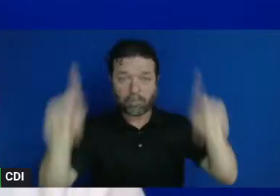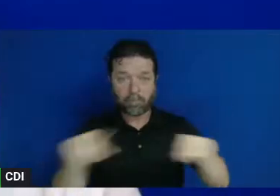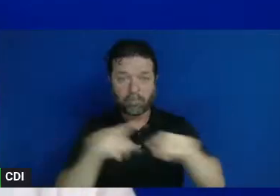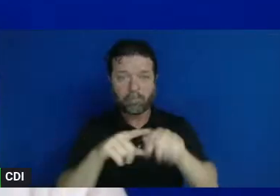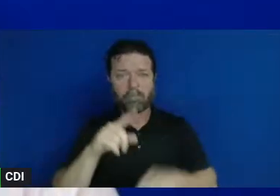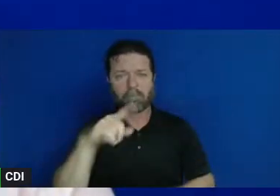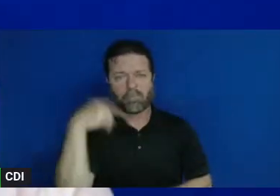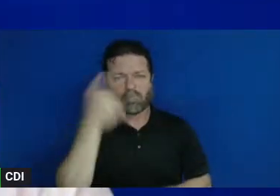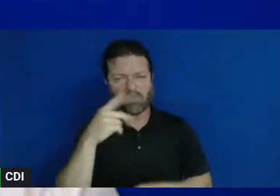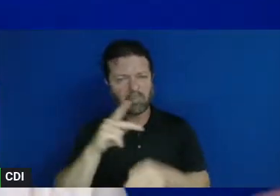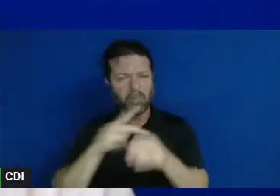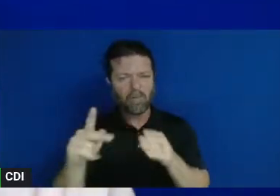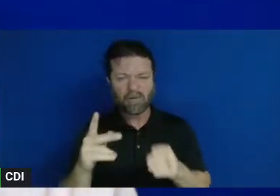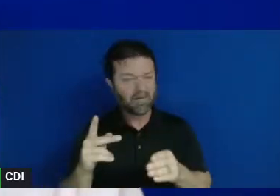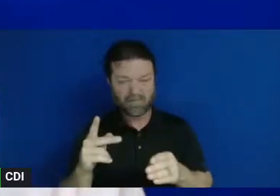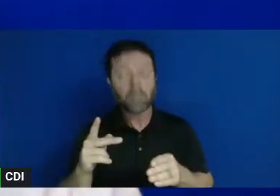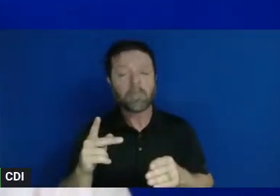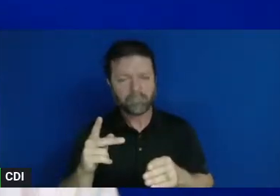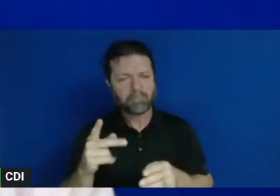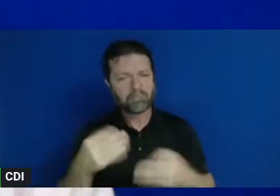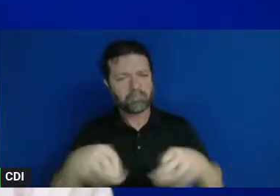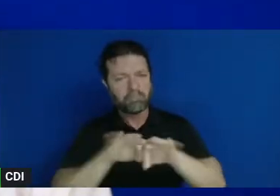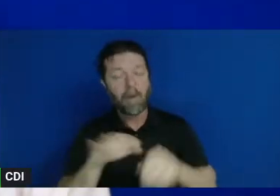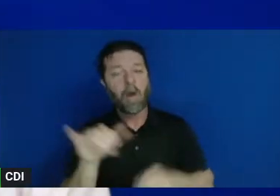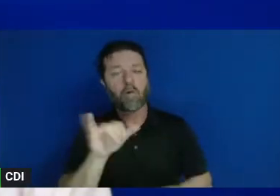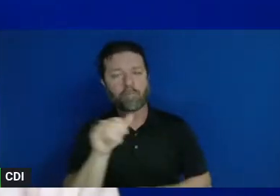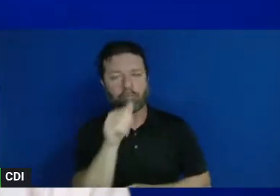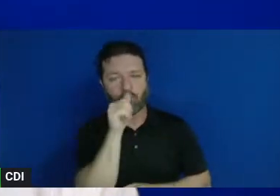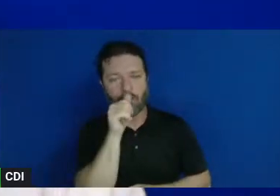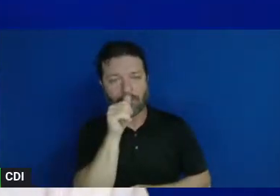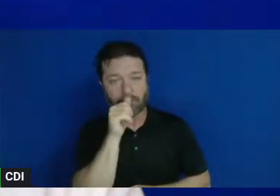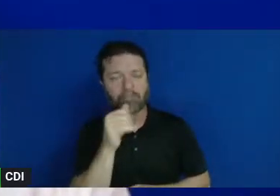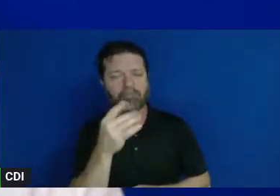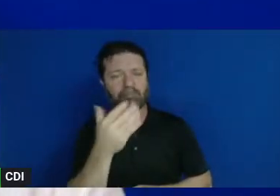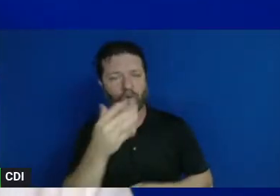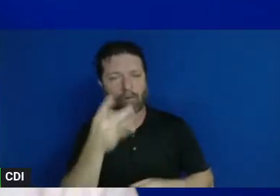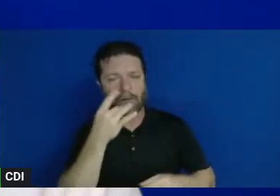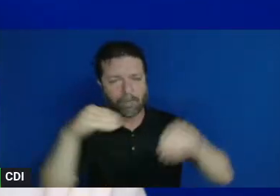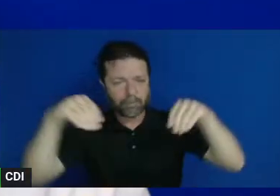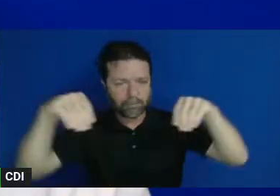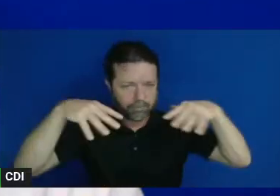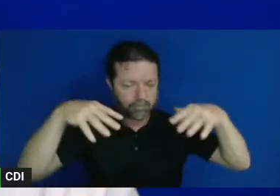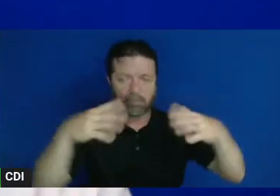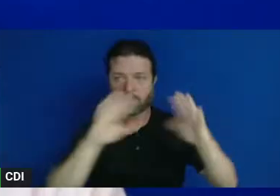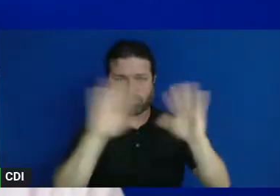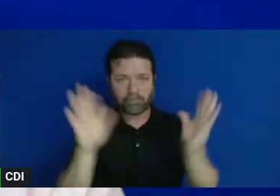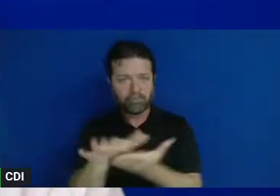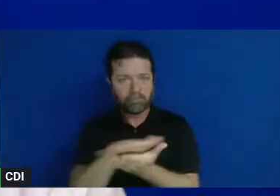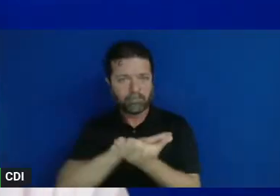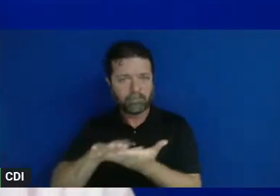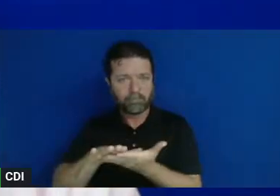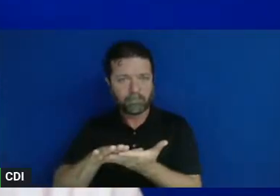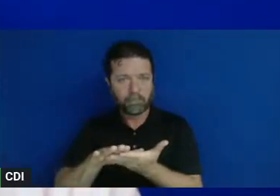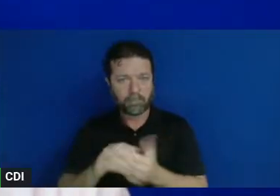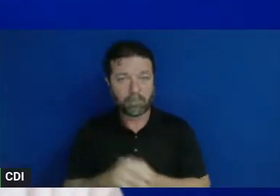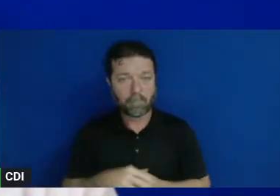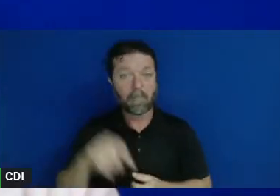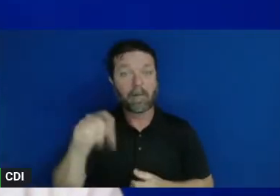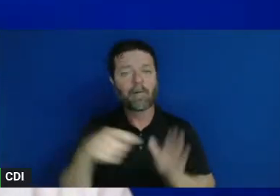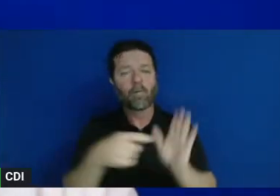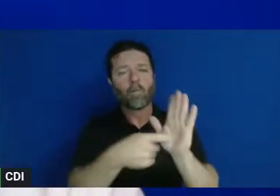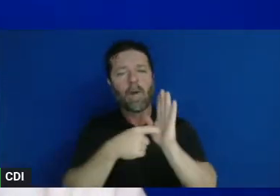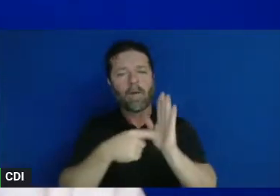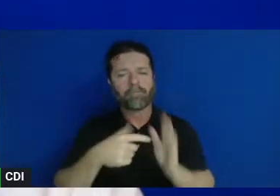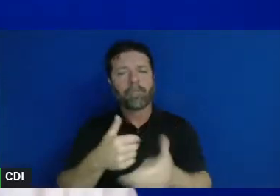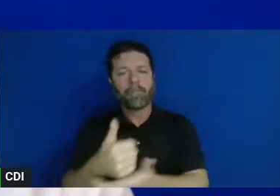to completely be private. We need good lighting, like Carla mentioned, and these guidelines actually help us to feel more confident